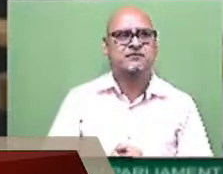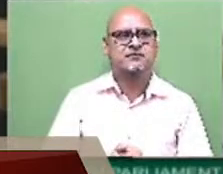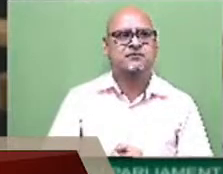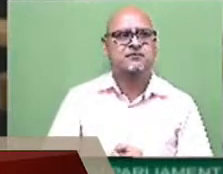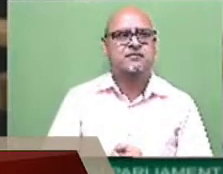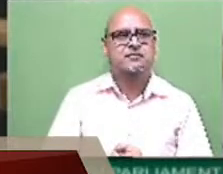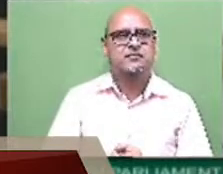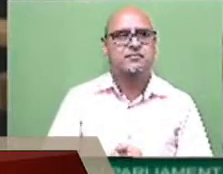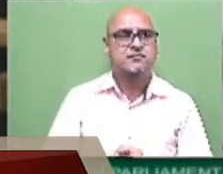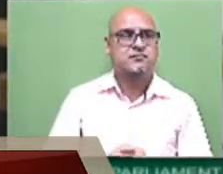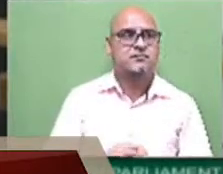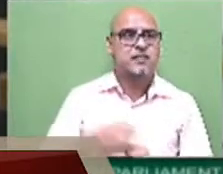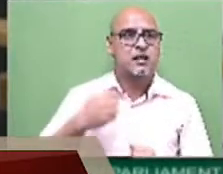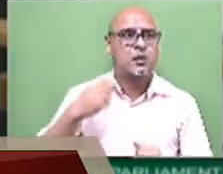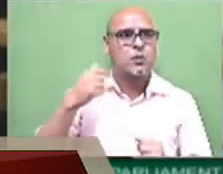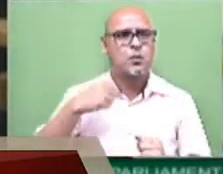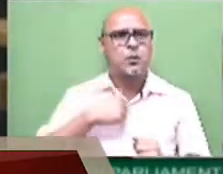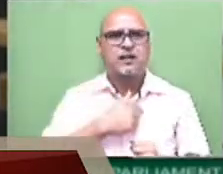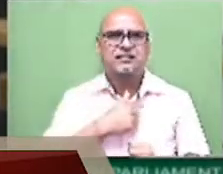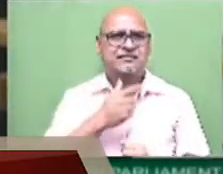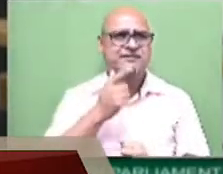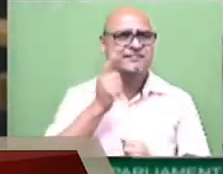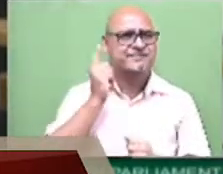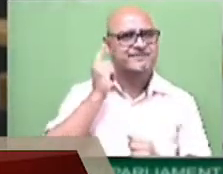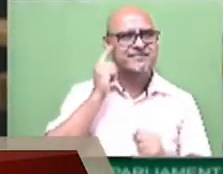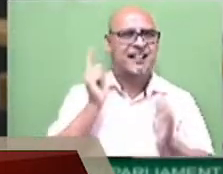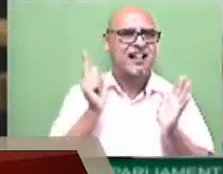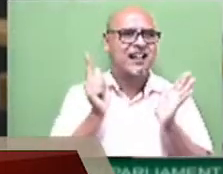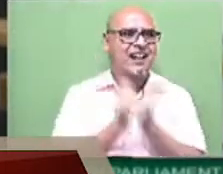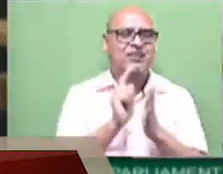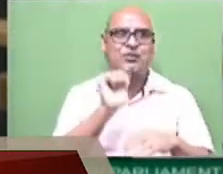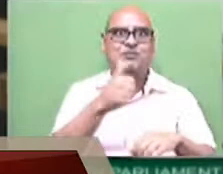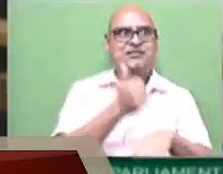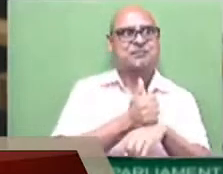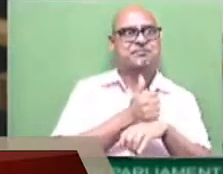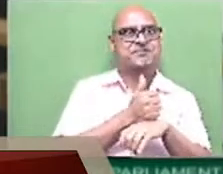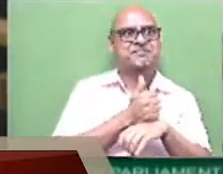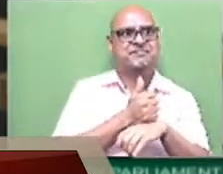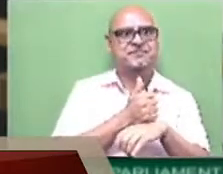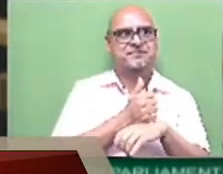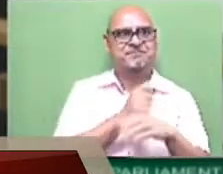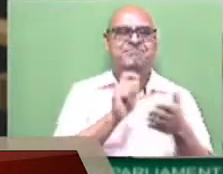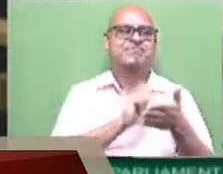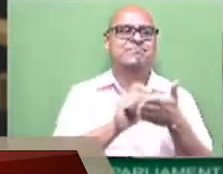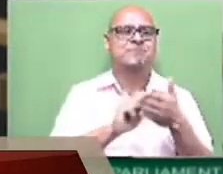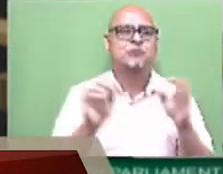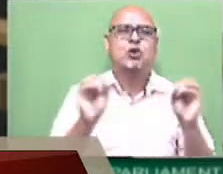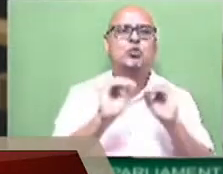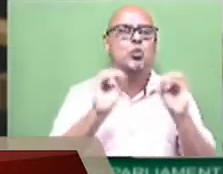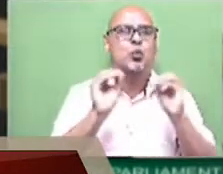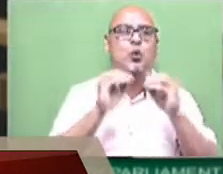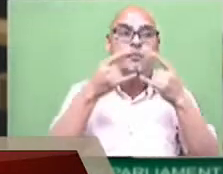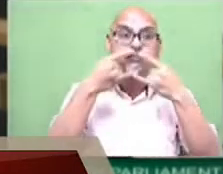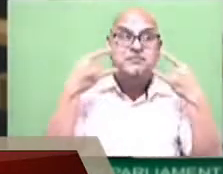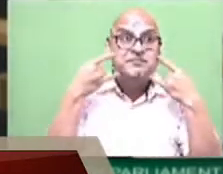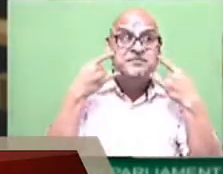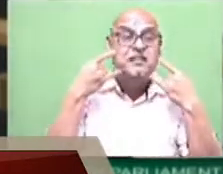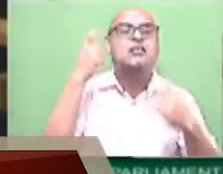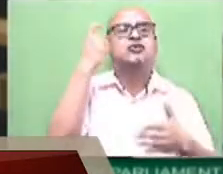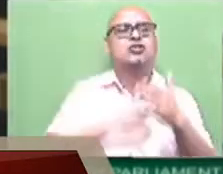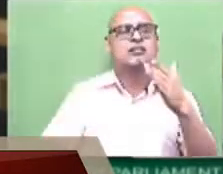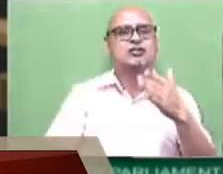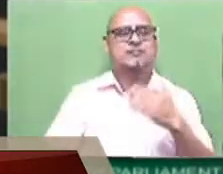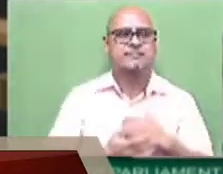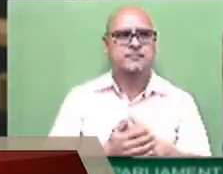that persons pay fines, this will ensure that persons comply with the regulations. You have to look at the experience in terms of how this thing